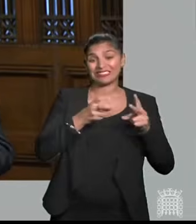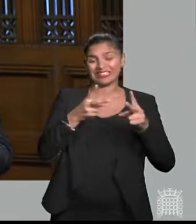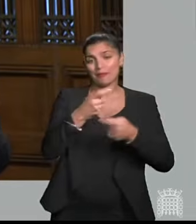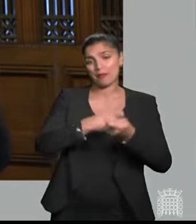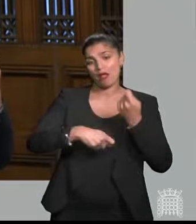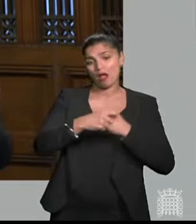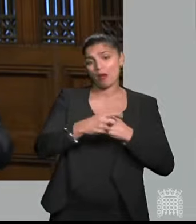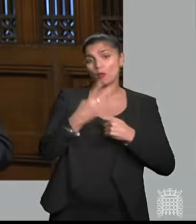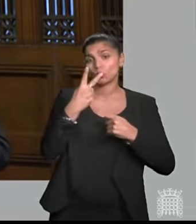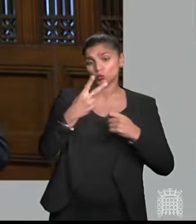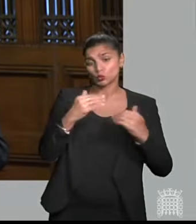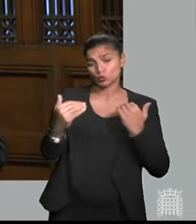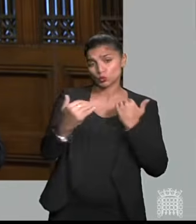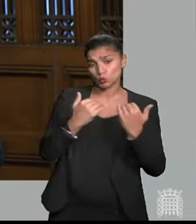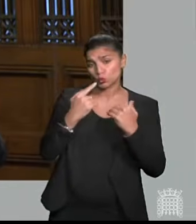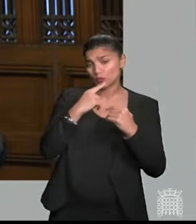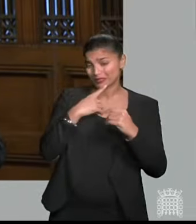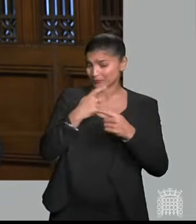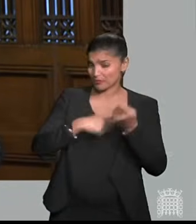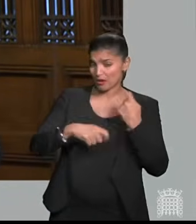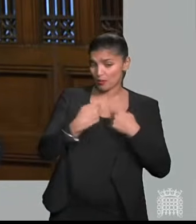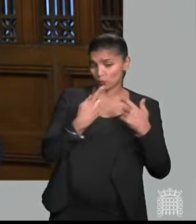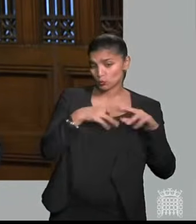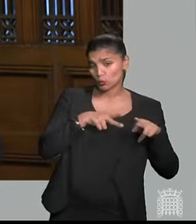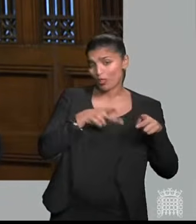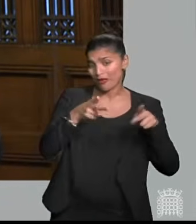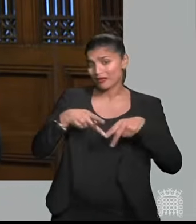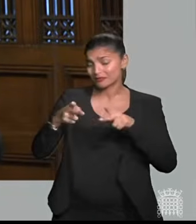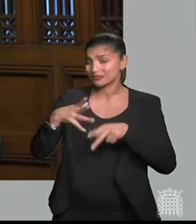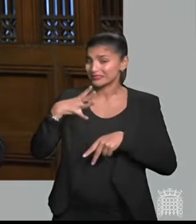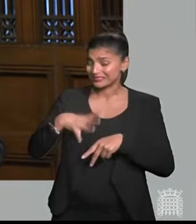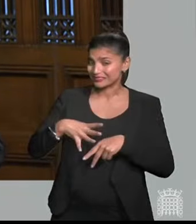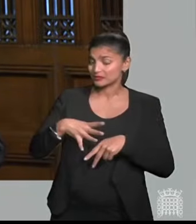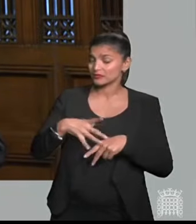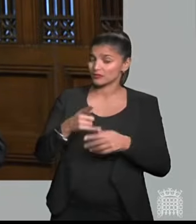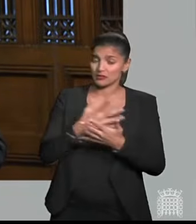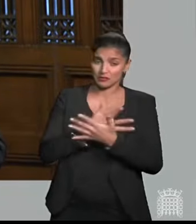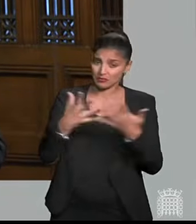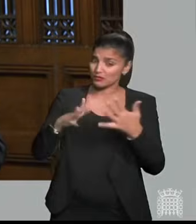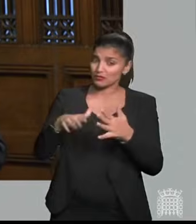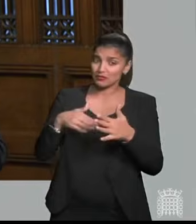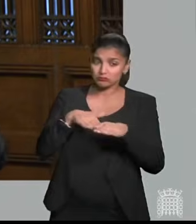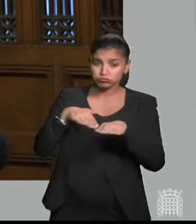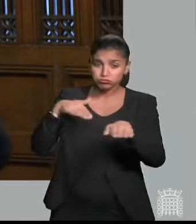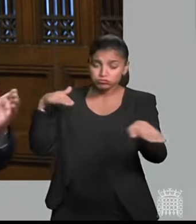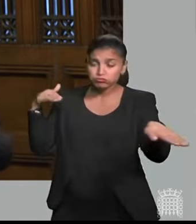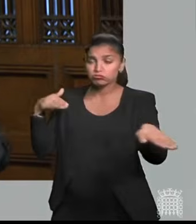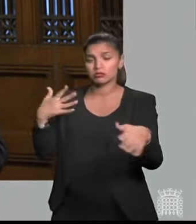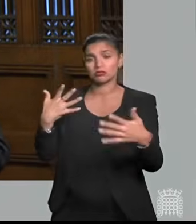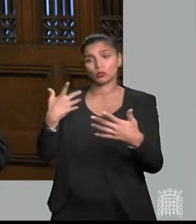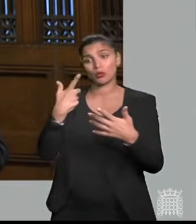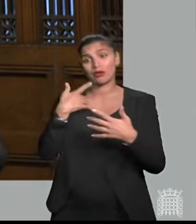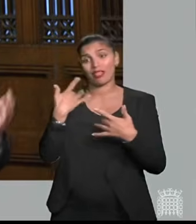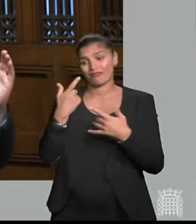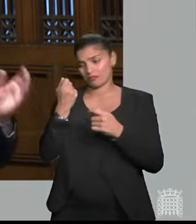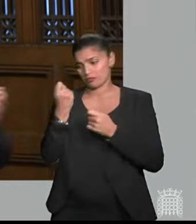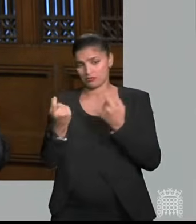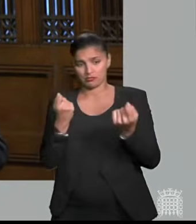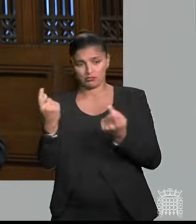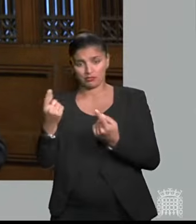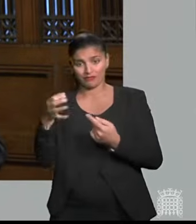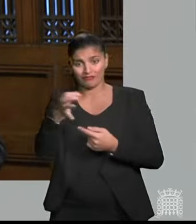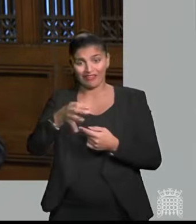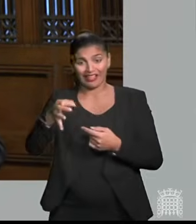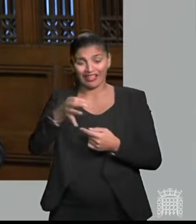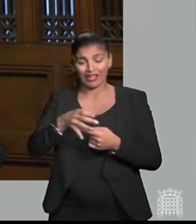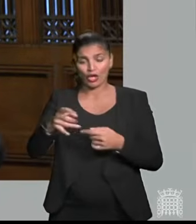the A180. And it is the A180 in particular that causes no end of problems for residents in nearby villages because